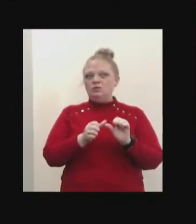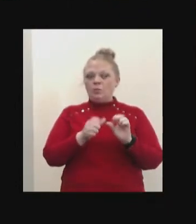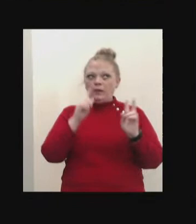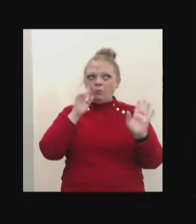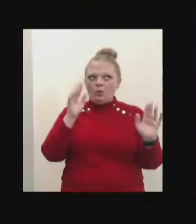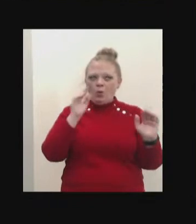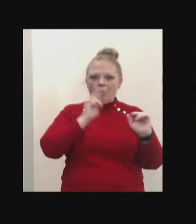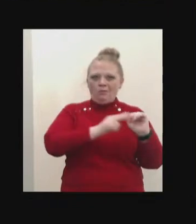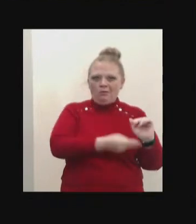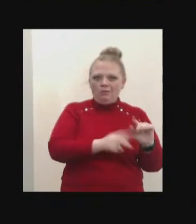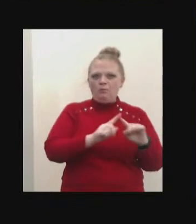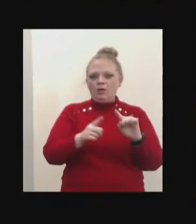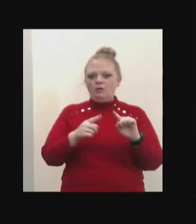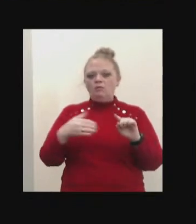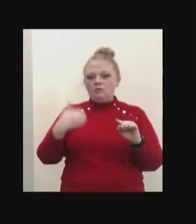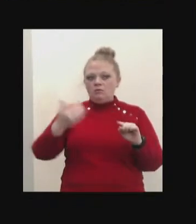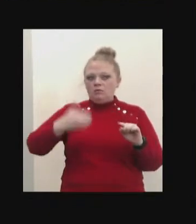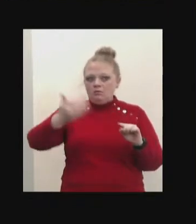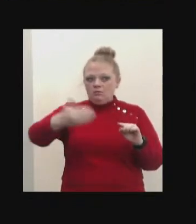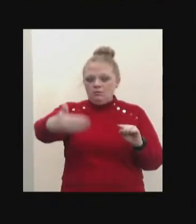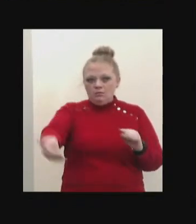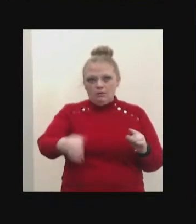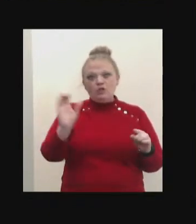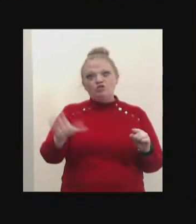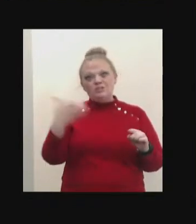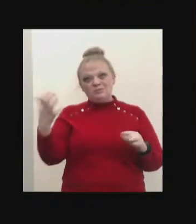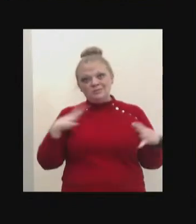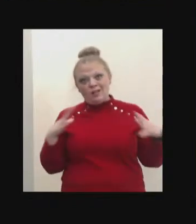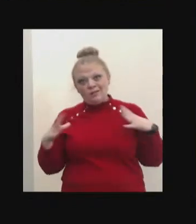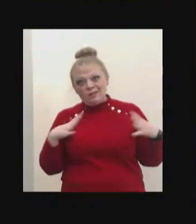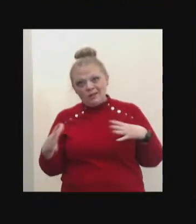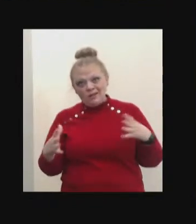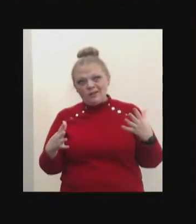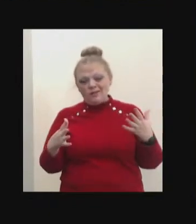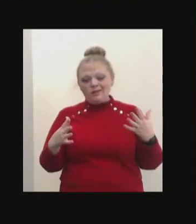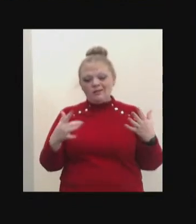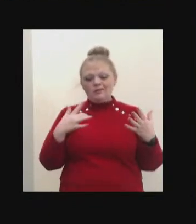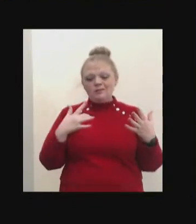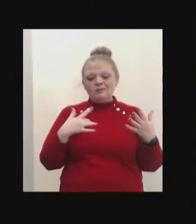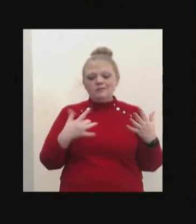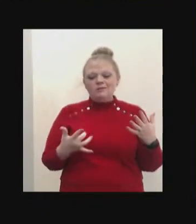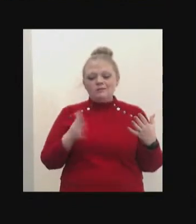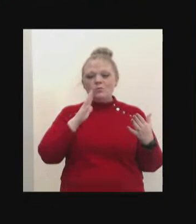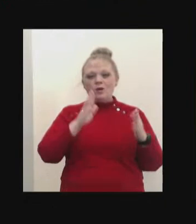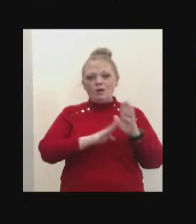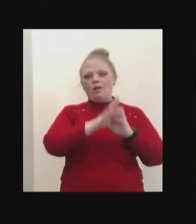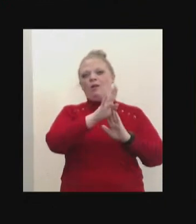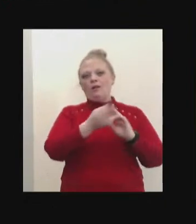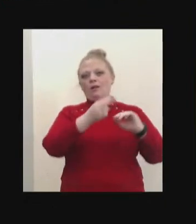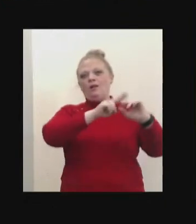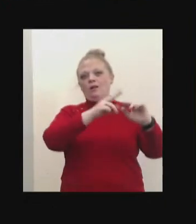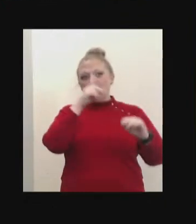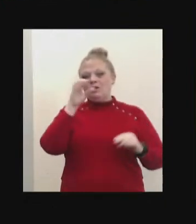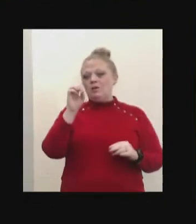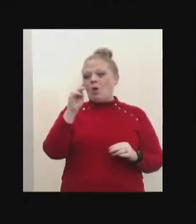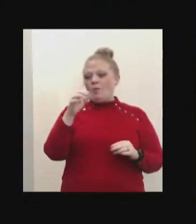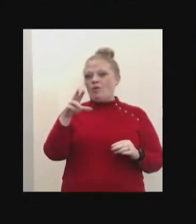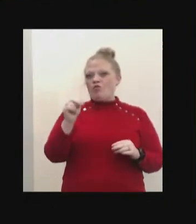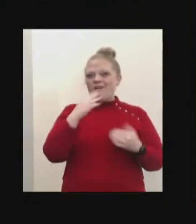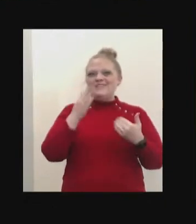do expect them over time, especially with the Christmas holiday coming up, to go up because Omicron is that much more